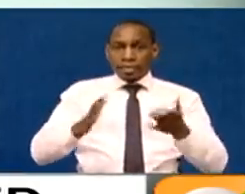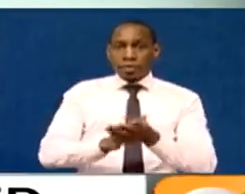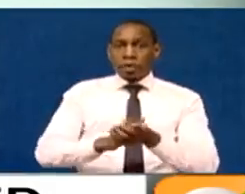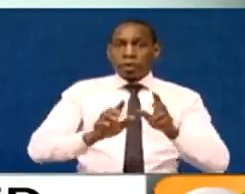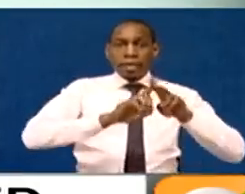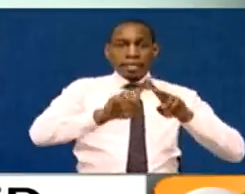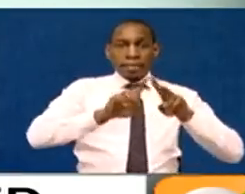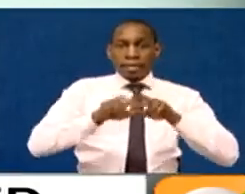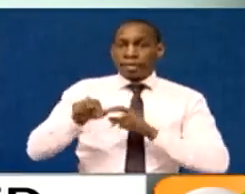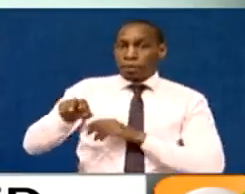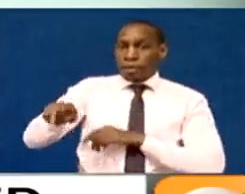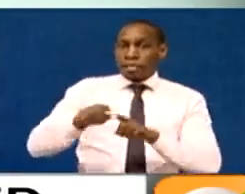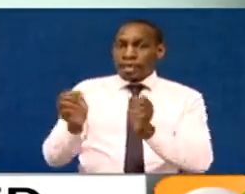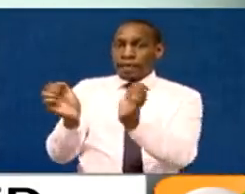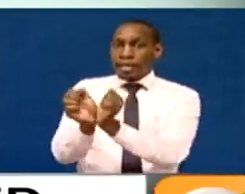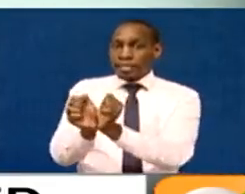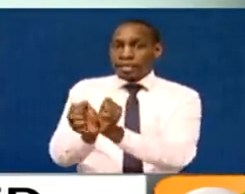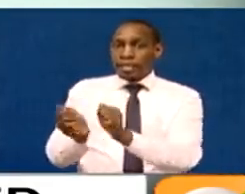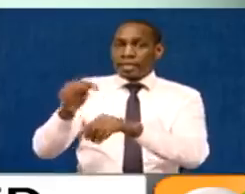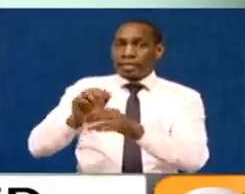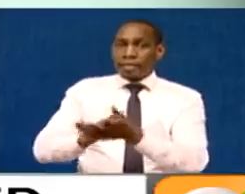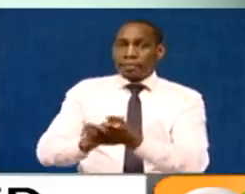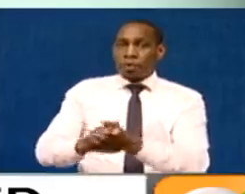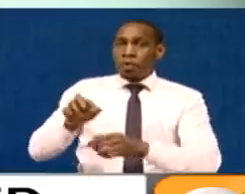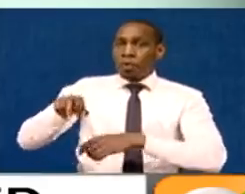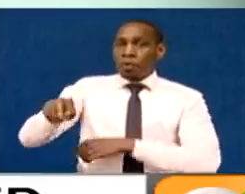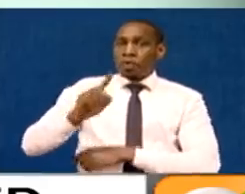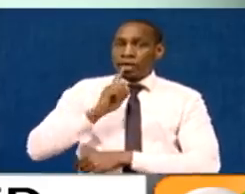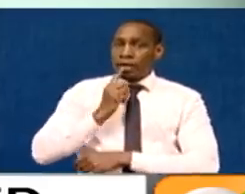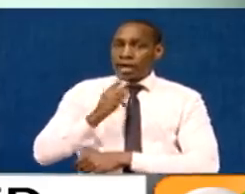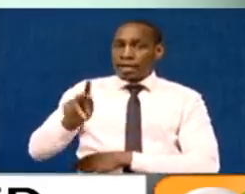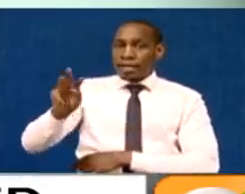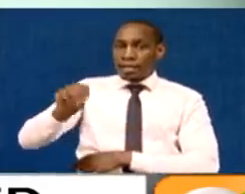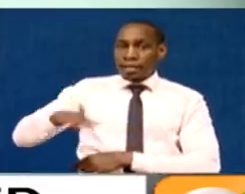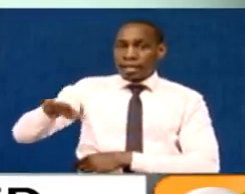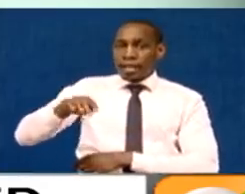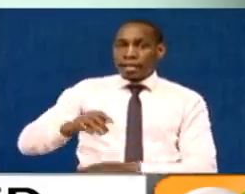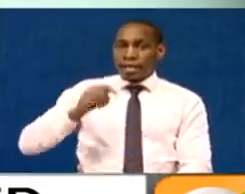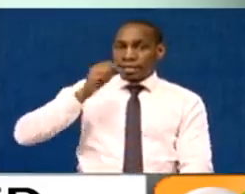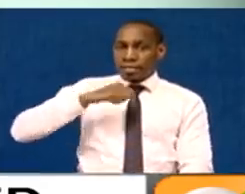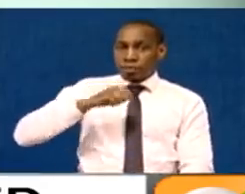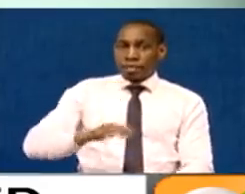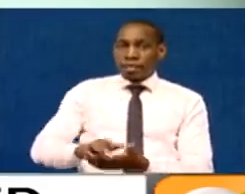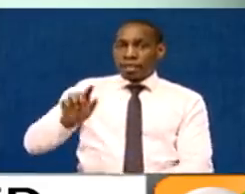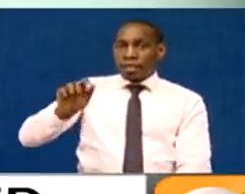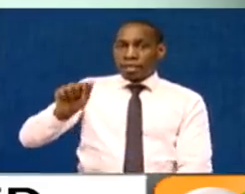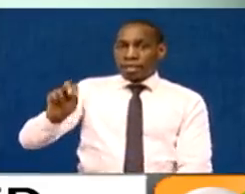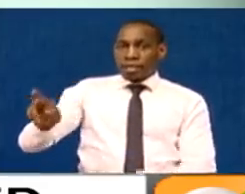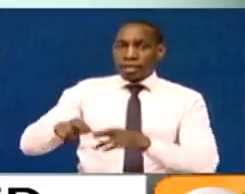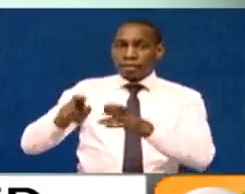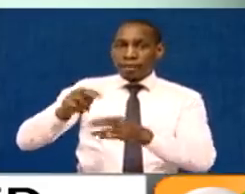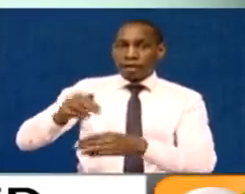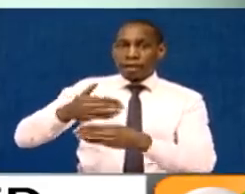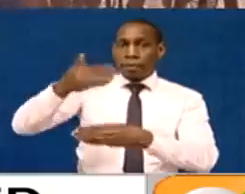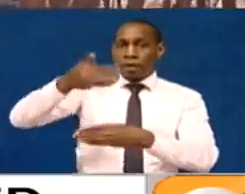on foot and were arrested after covering 100 kilometers at Endau area of Mwingi East along the Tana River Kitui